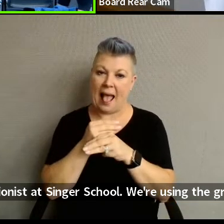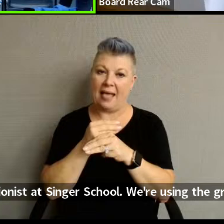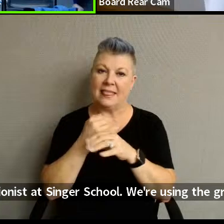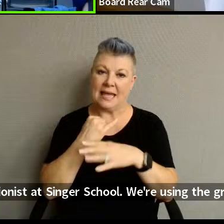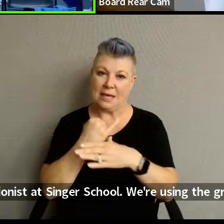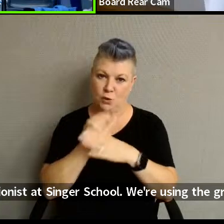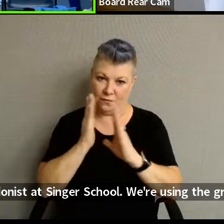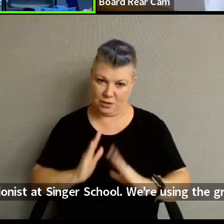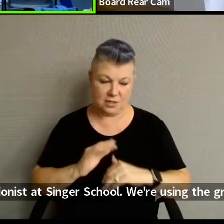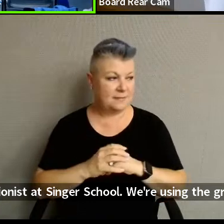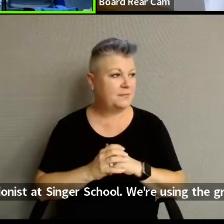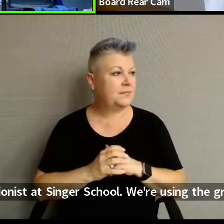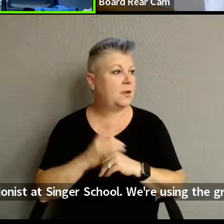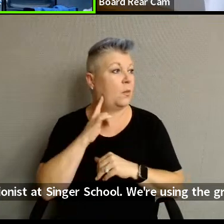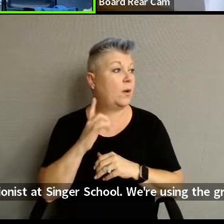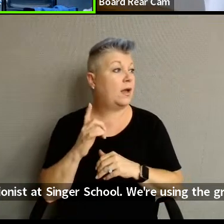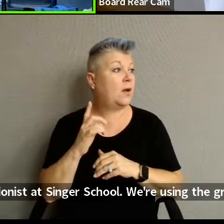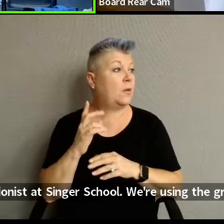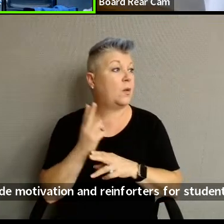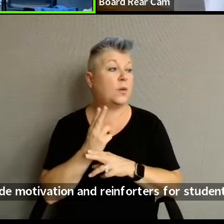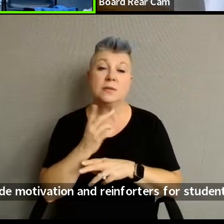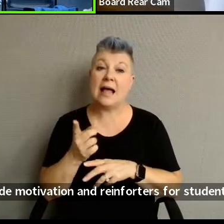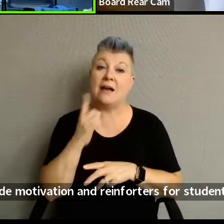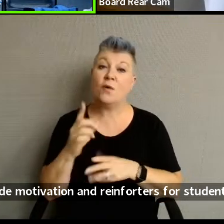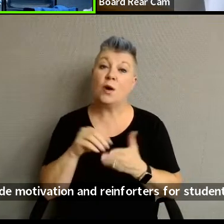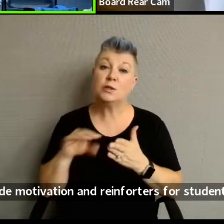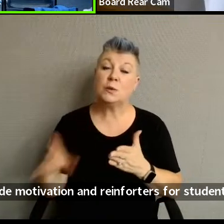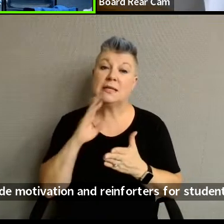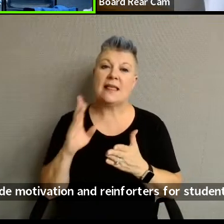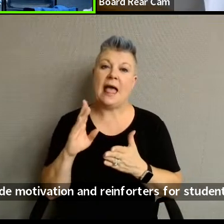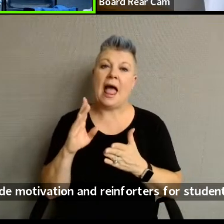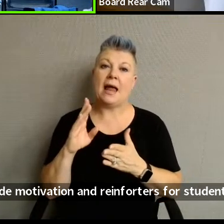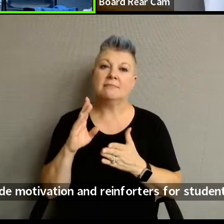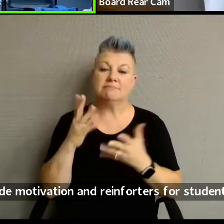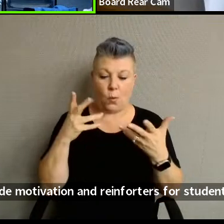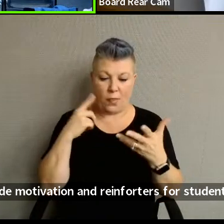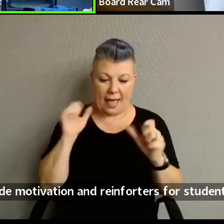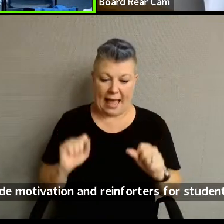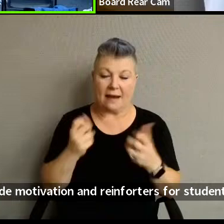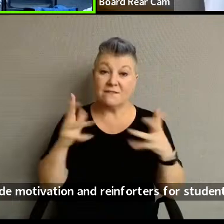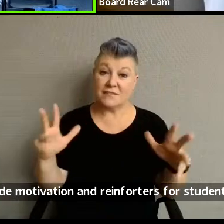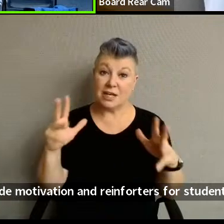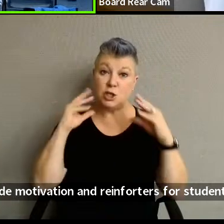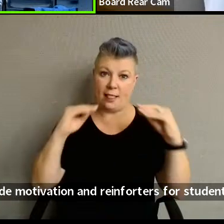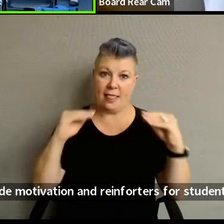for students who complete lessons on our online platform.